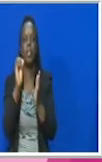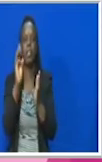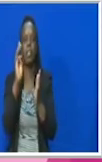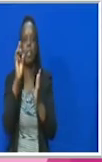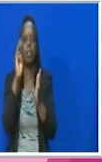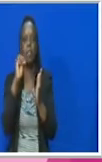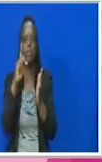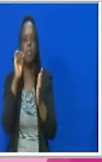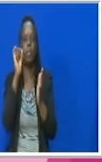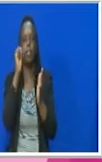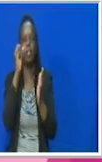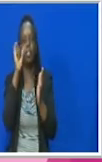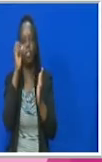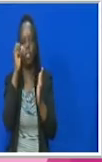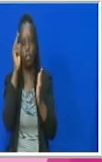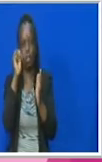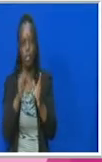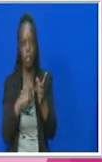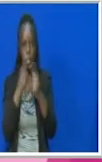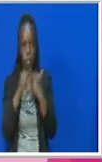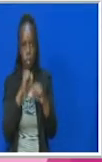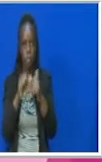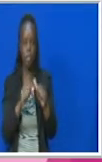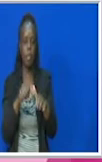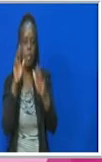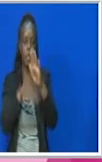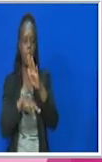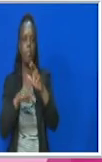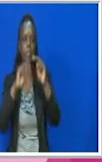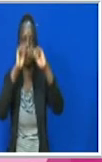and combustion, we are going to talk about rusting.